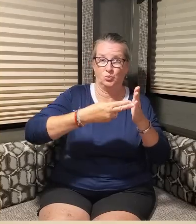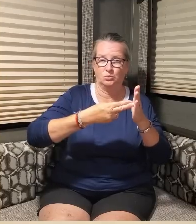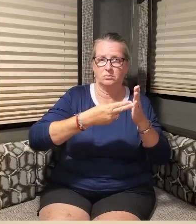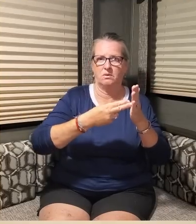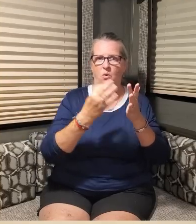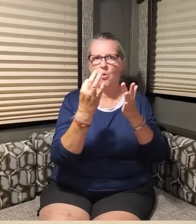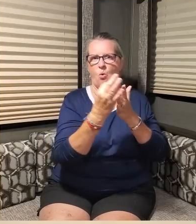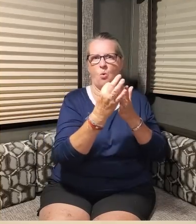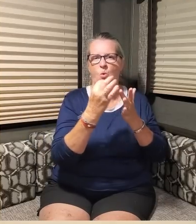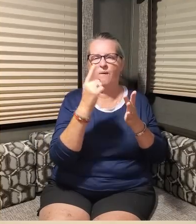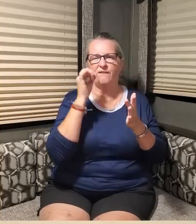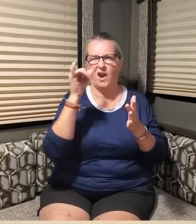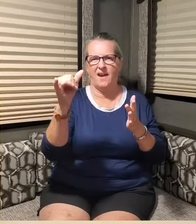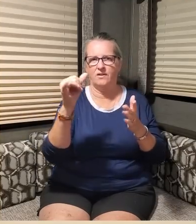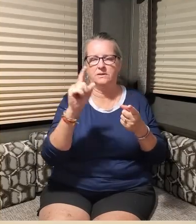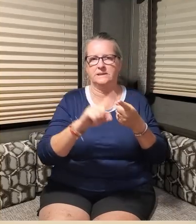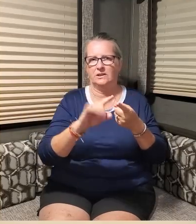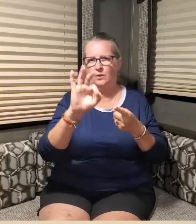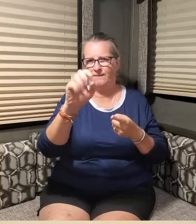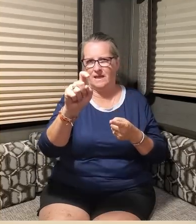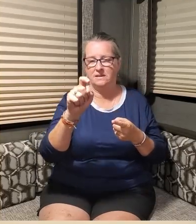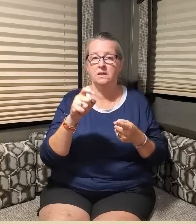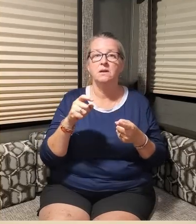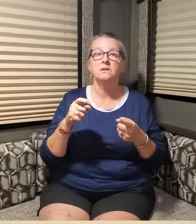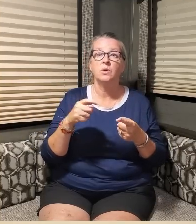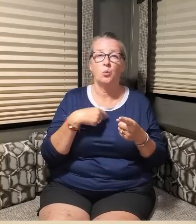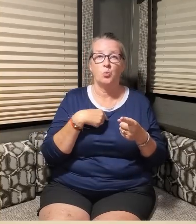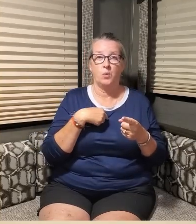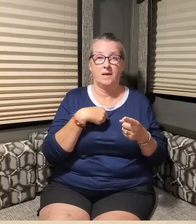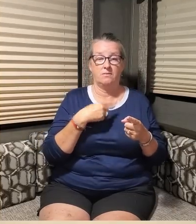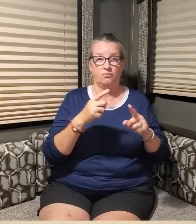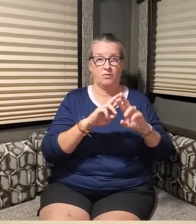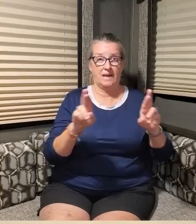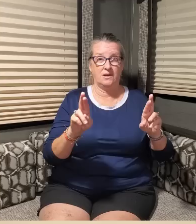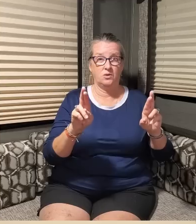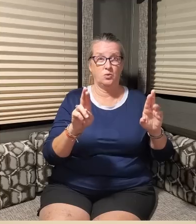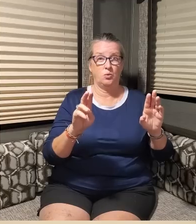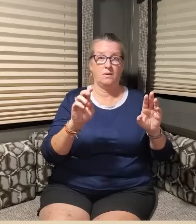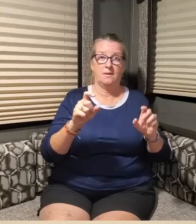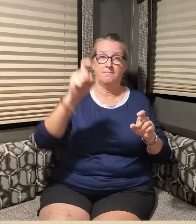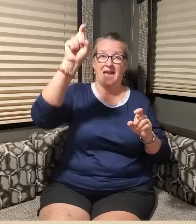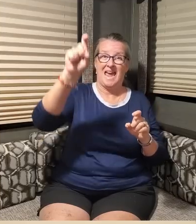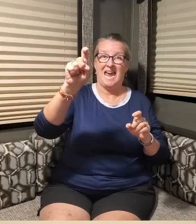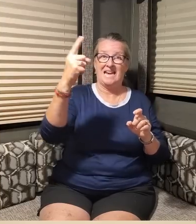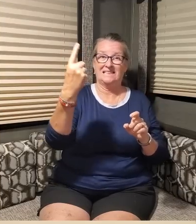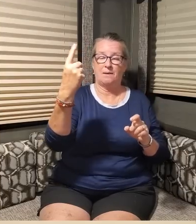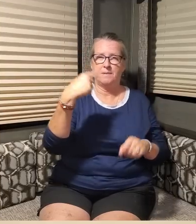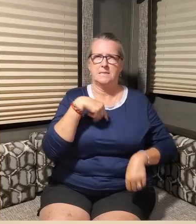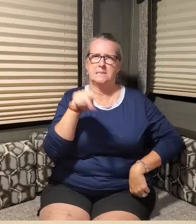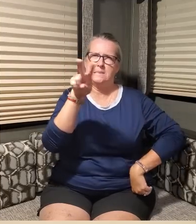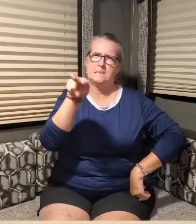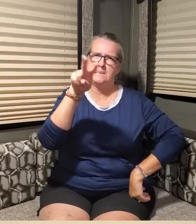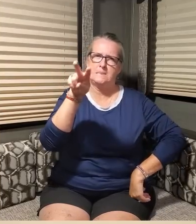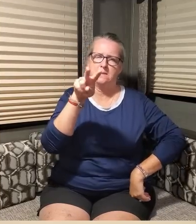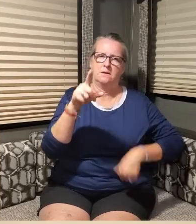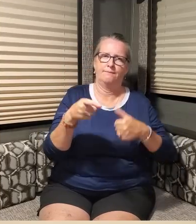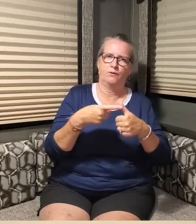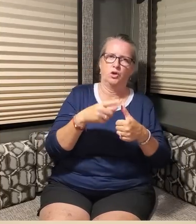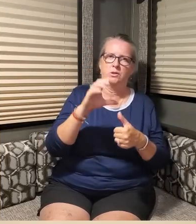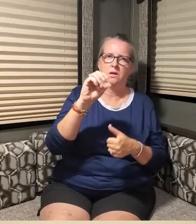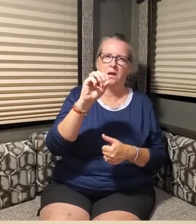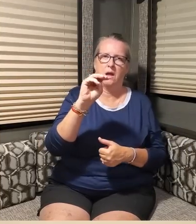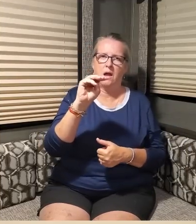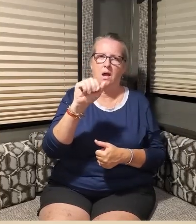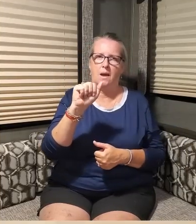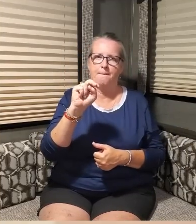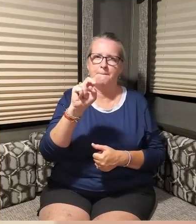forever until you fix it. So, whenever we're going to hang something, I look at it and go, I always want to start with command